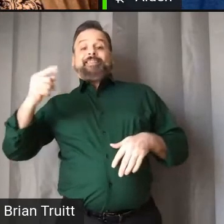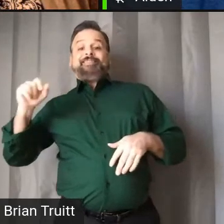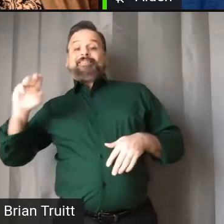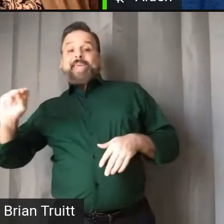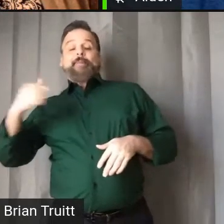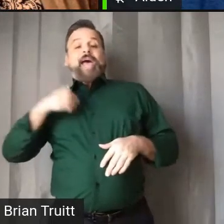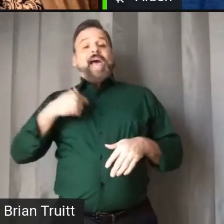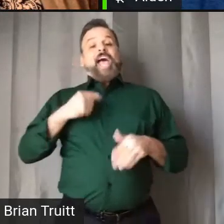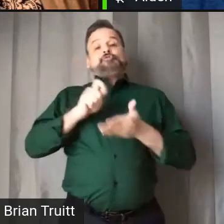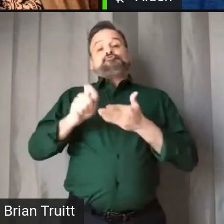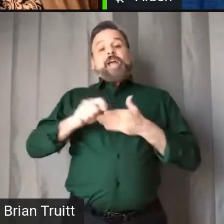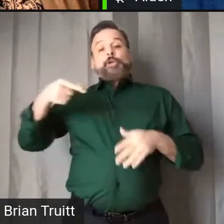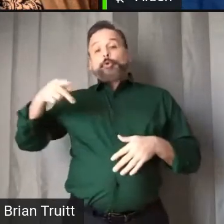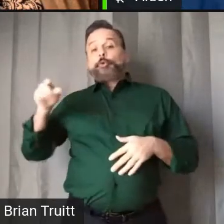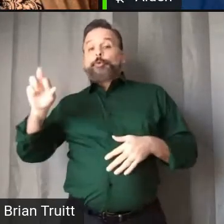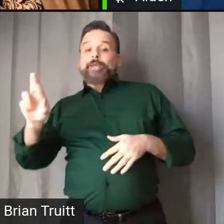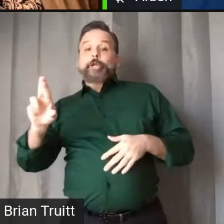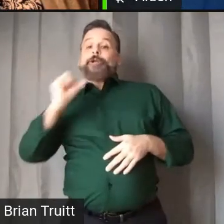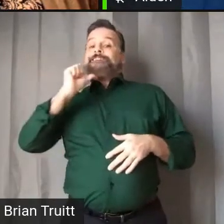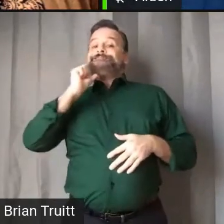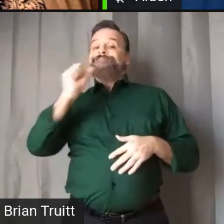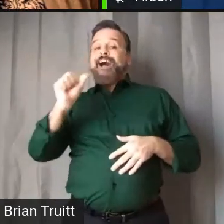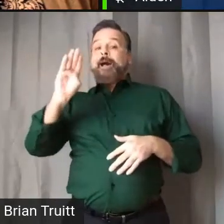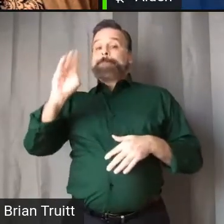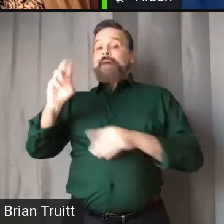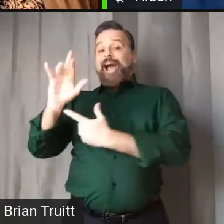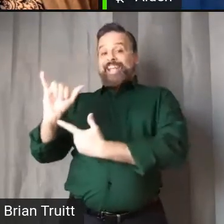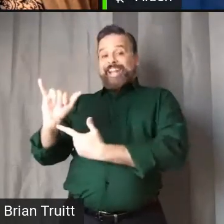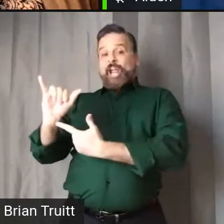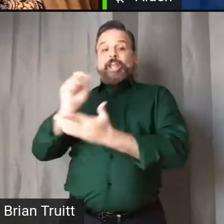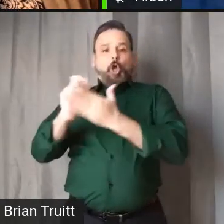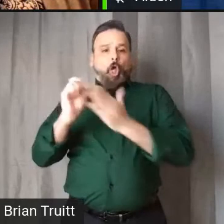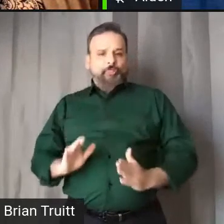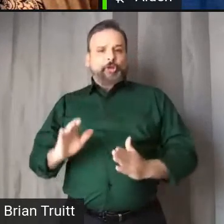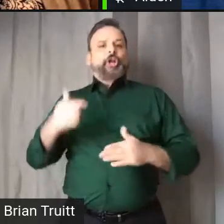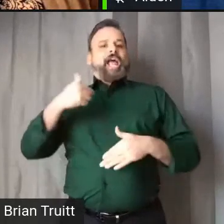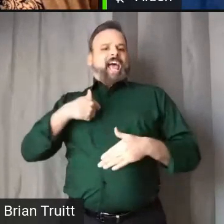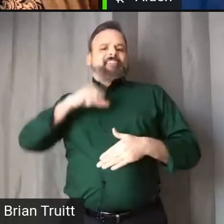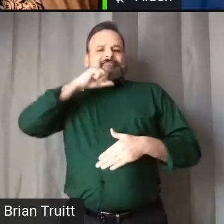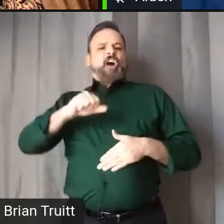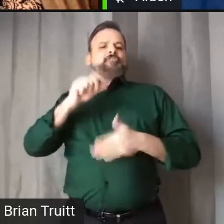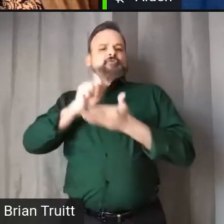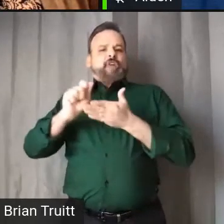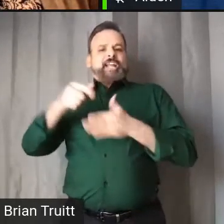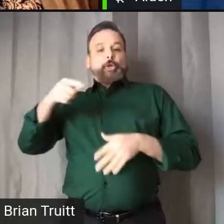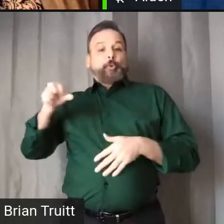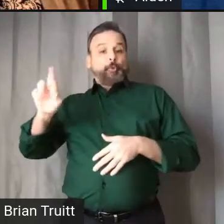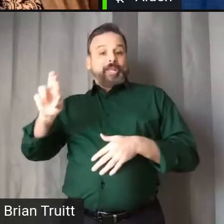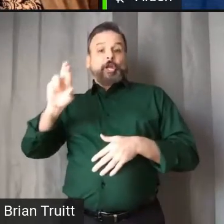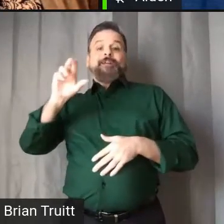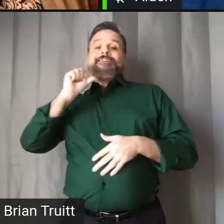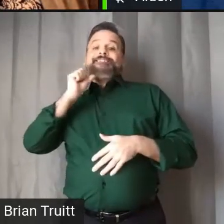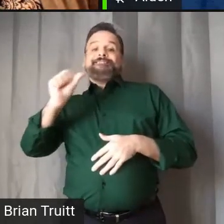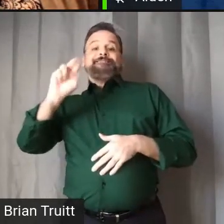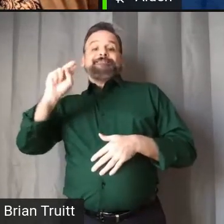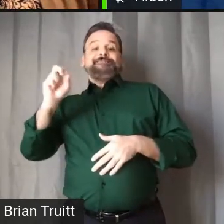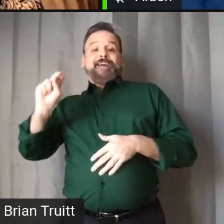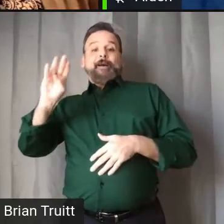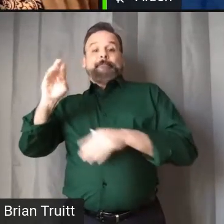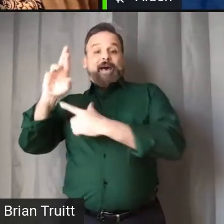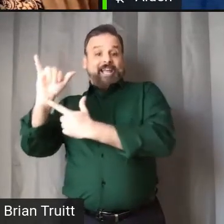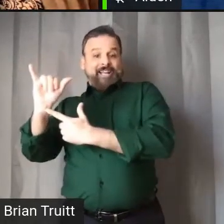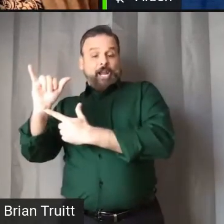queer Latinx non-binary fairy tales. My latest is Dark and Deepest Red, which is a reimagining of the Hans Christian